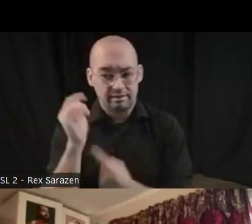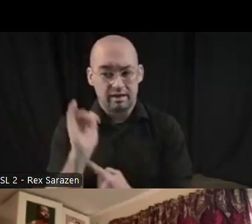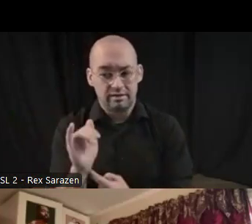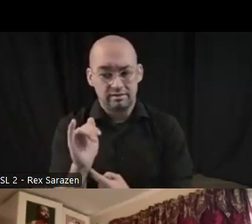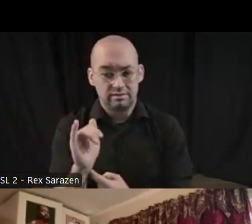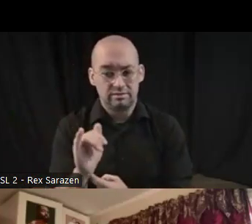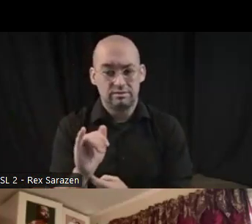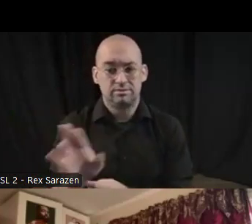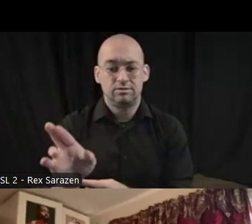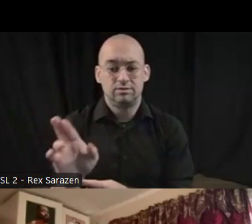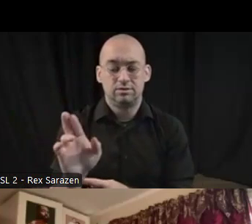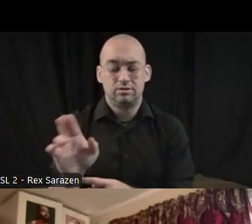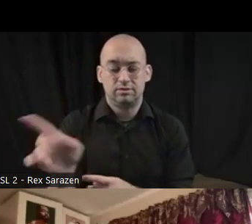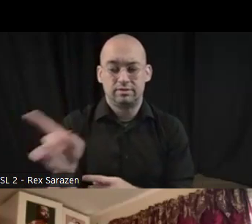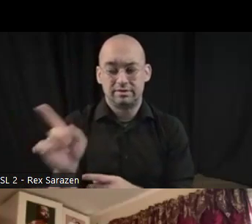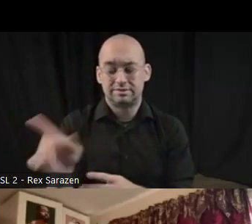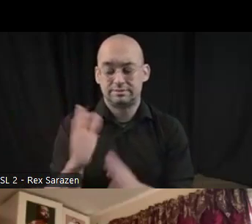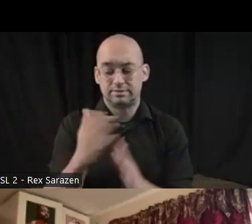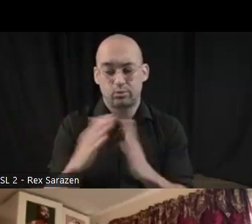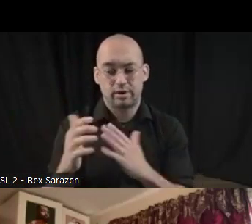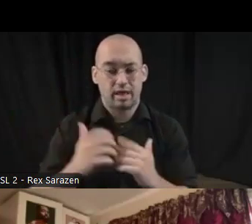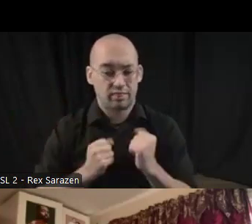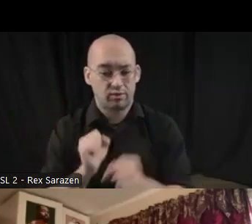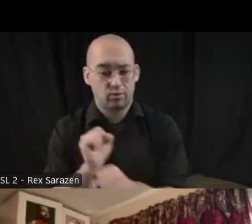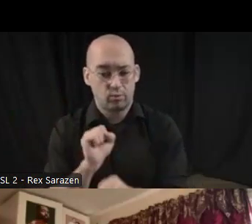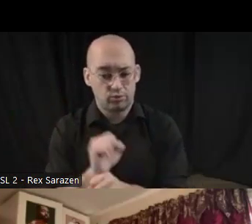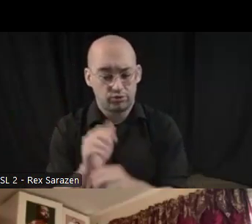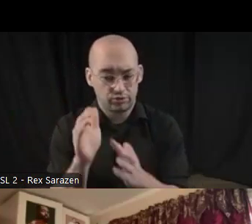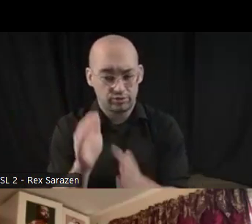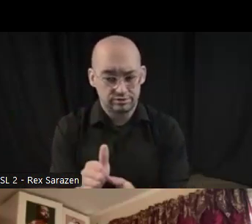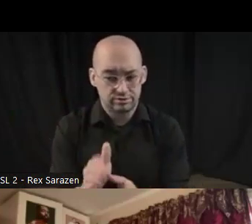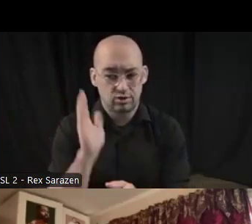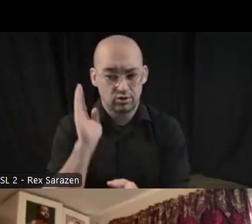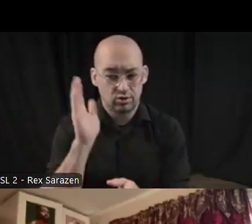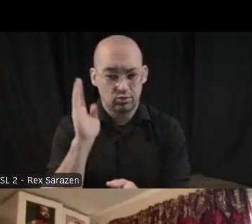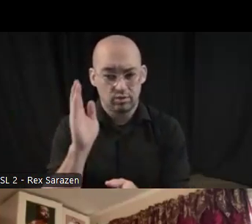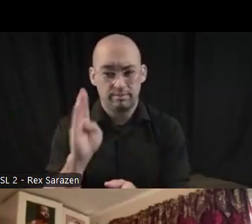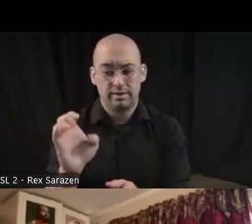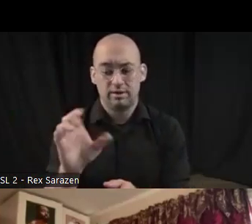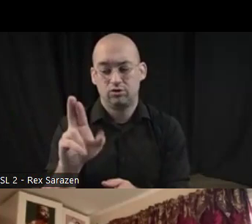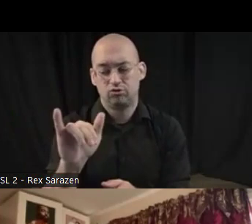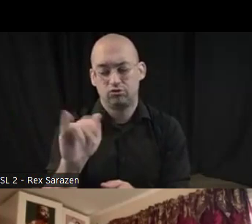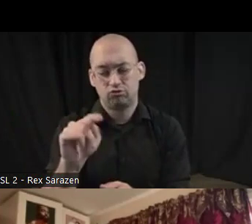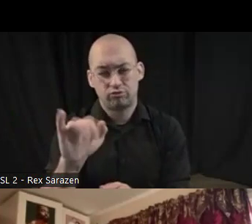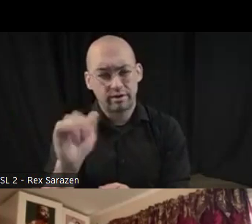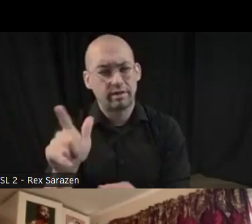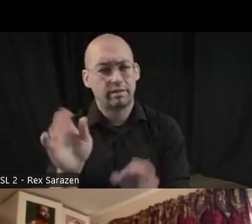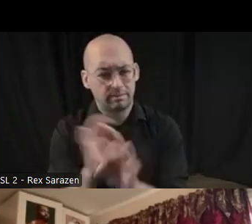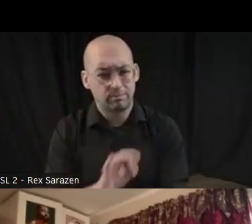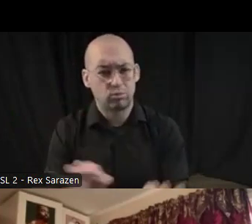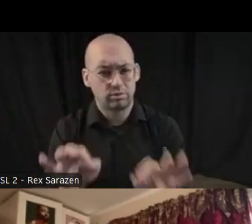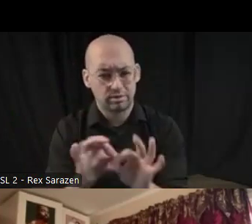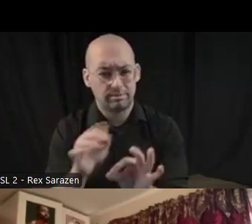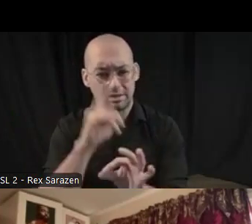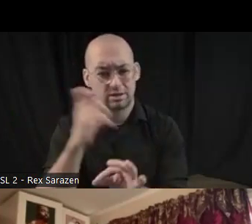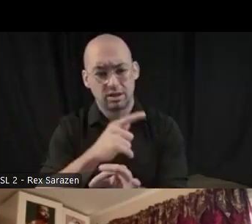roles like community health workers who are trusted community partners will be so critical because they can go to people's homes